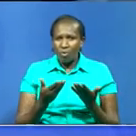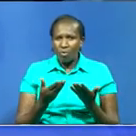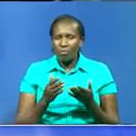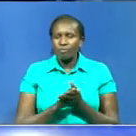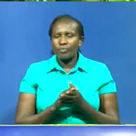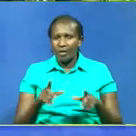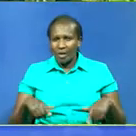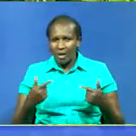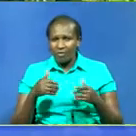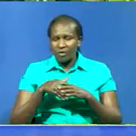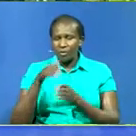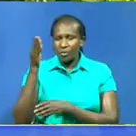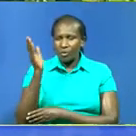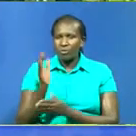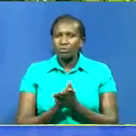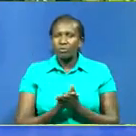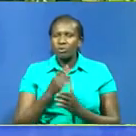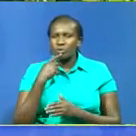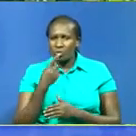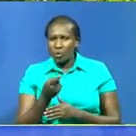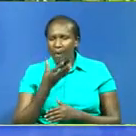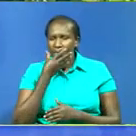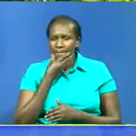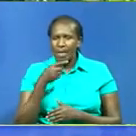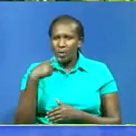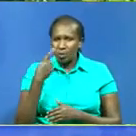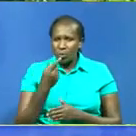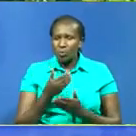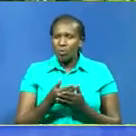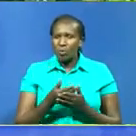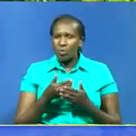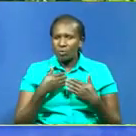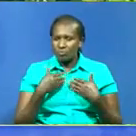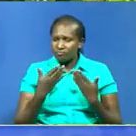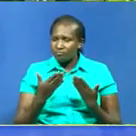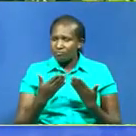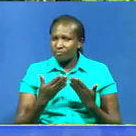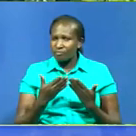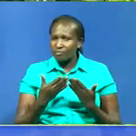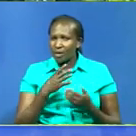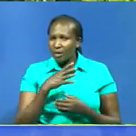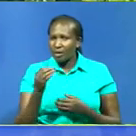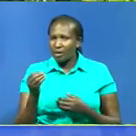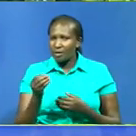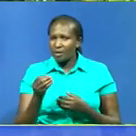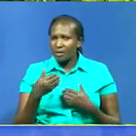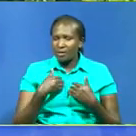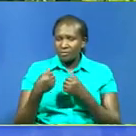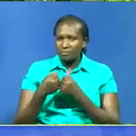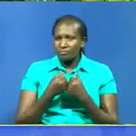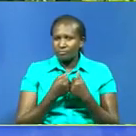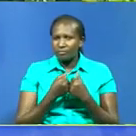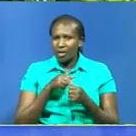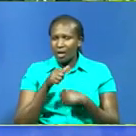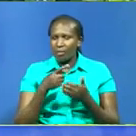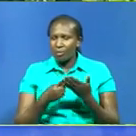life in God. So a man who probably has lost his wife and akona challenge, one of the things namwambia is